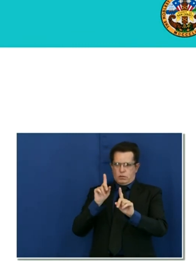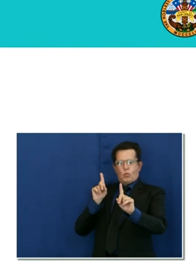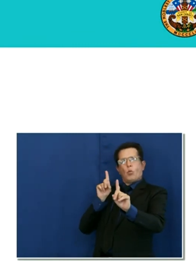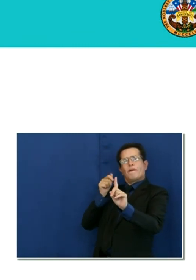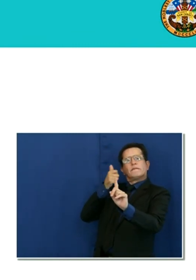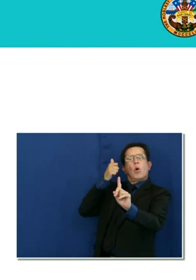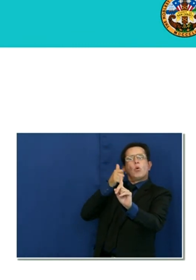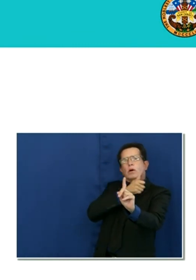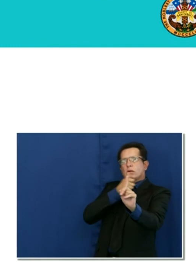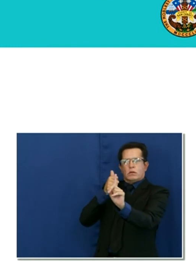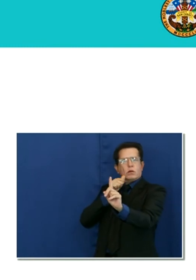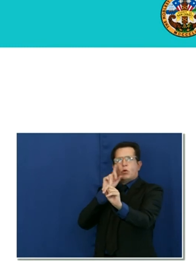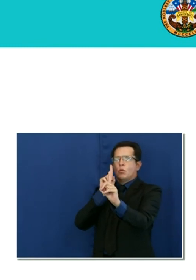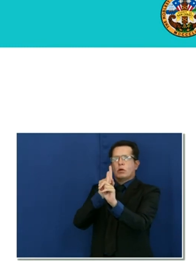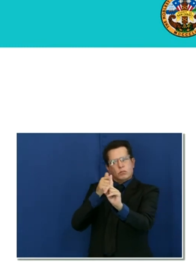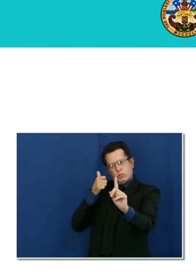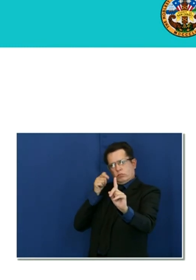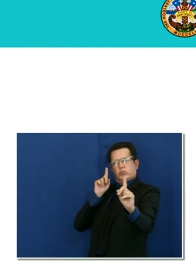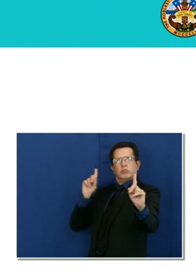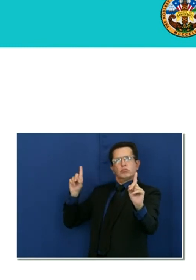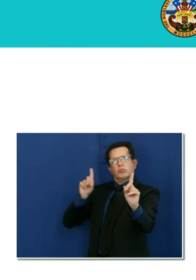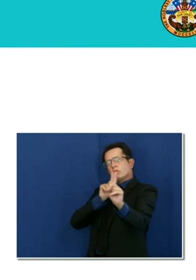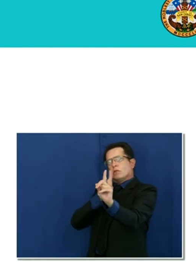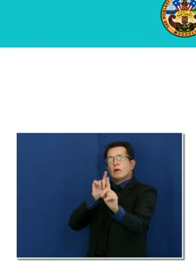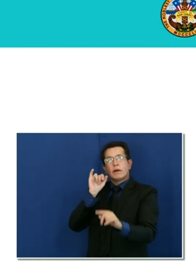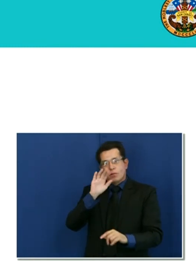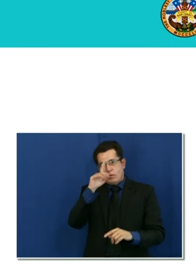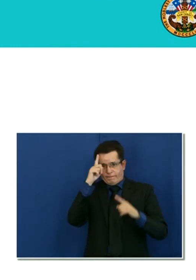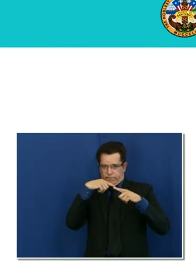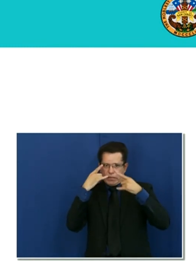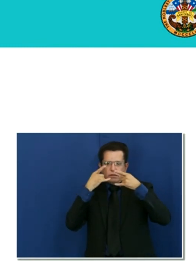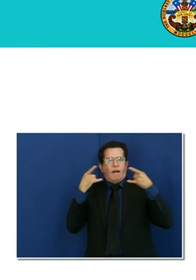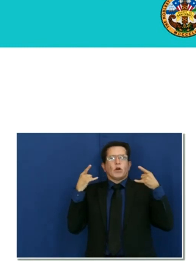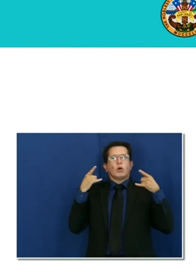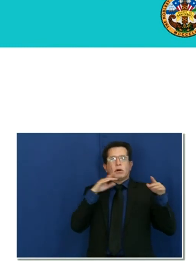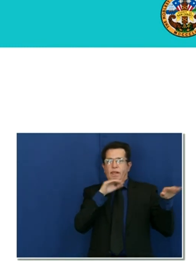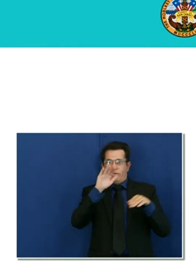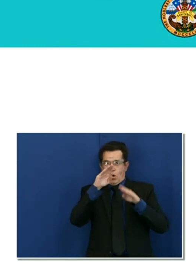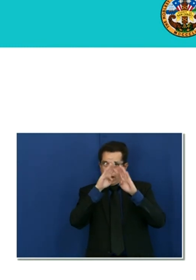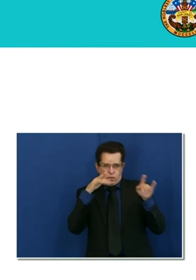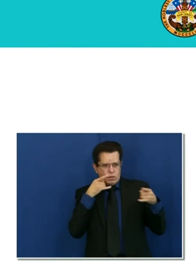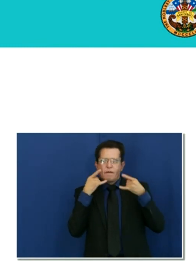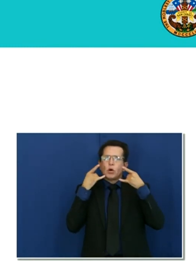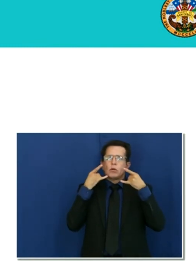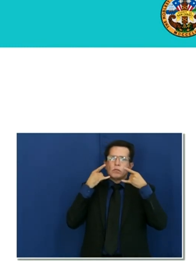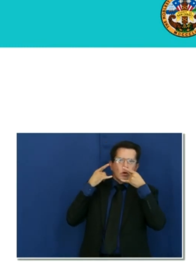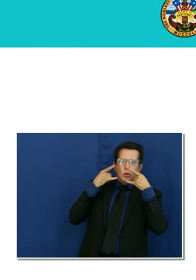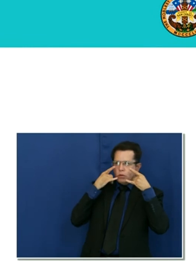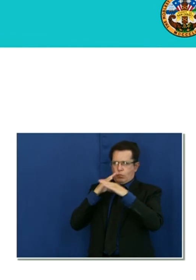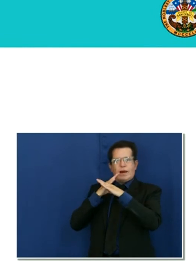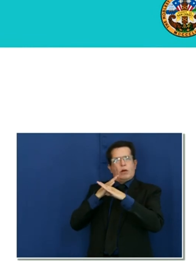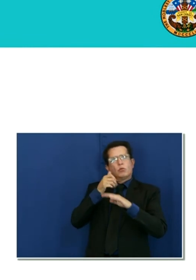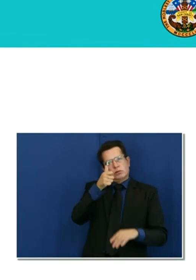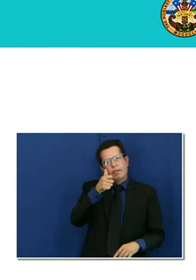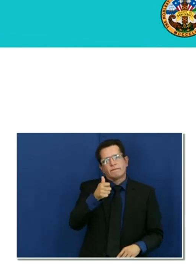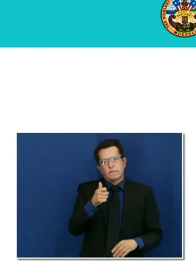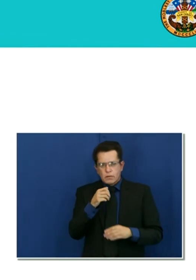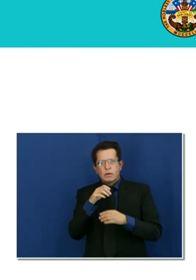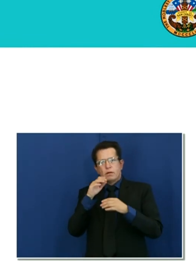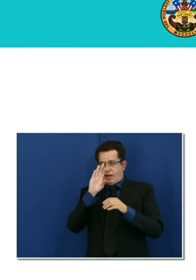others. Wear your facial covering. When you leave your place, cover your face. Avoid large crowds. And we